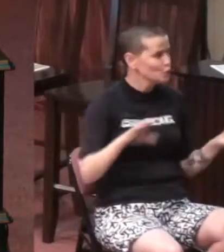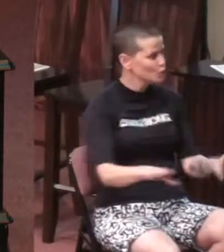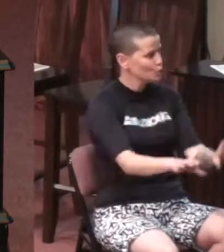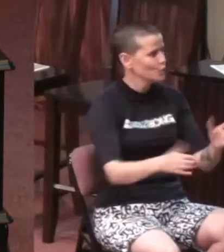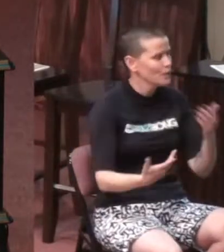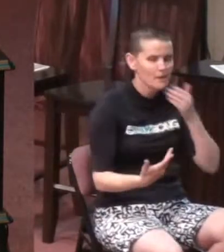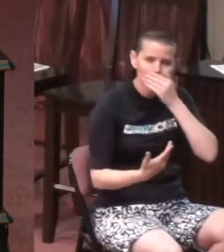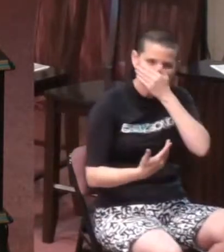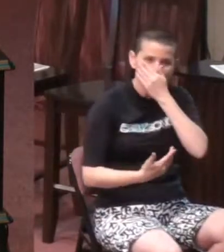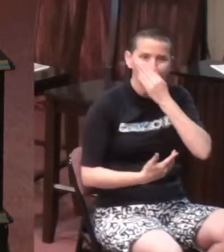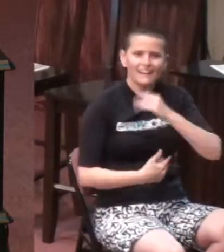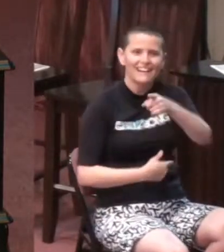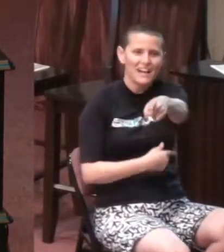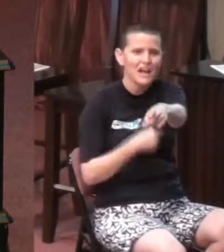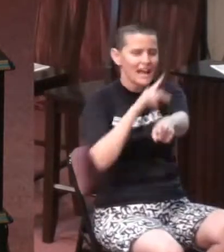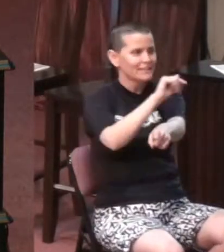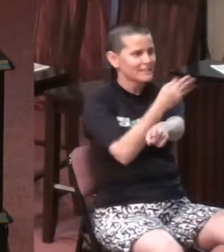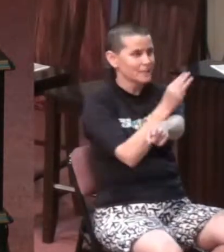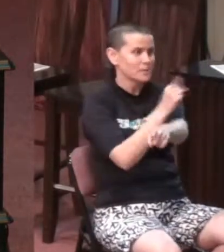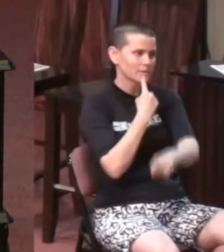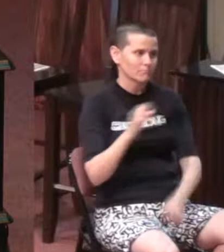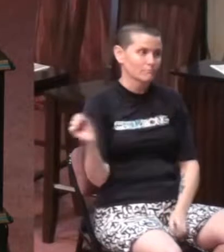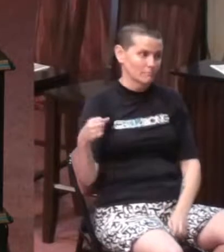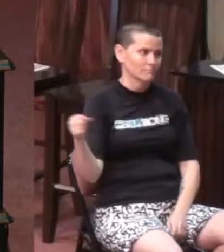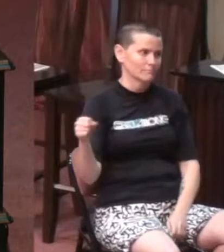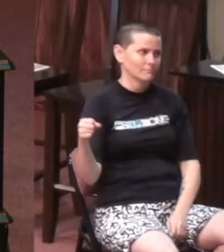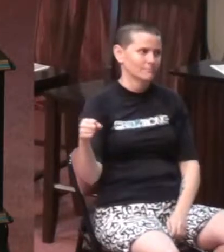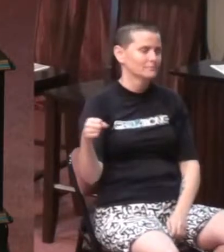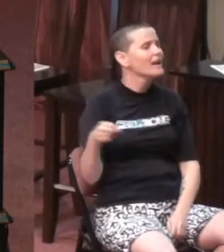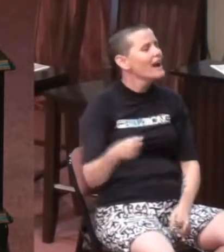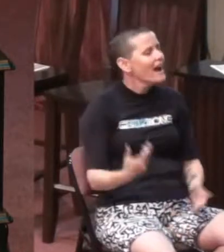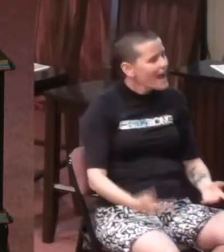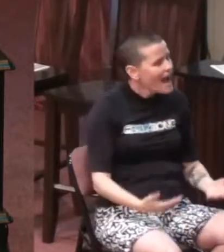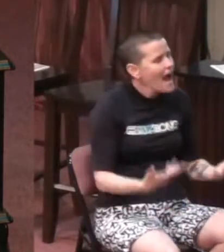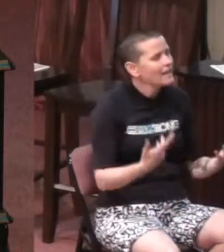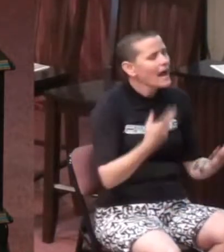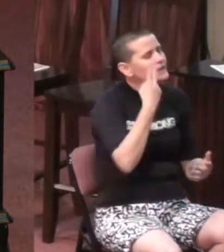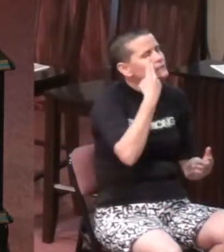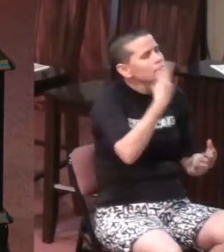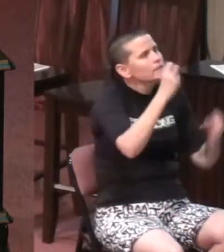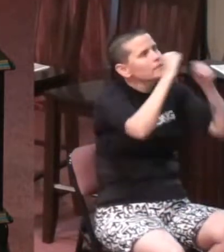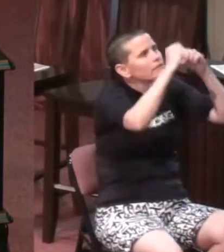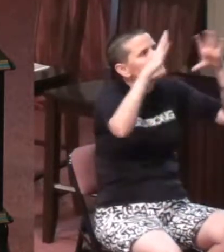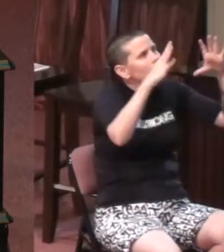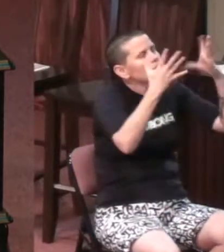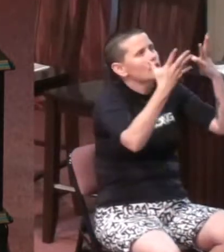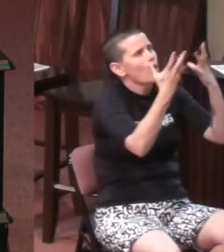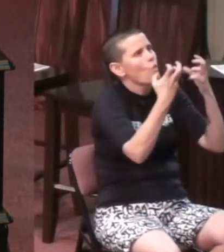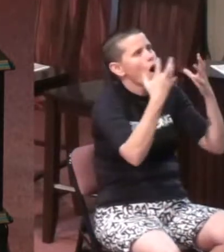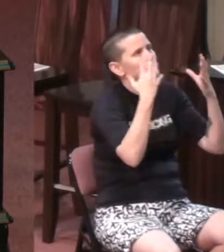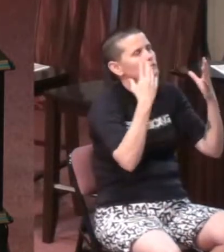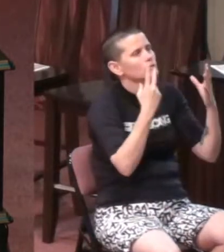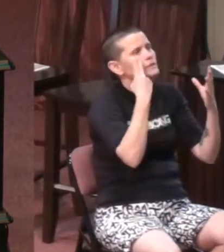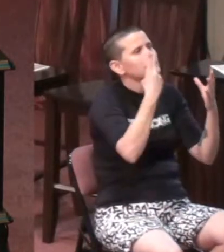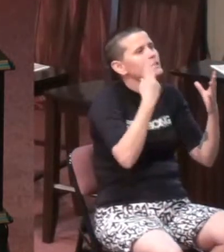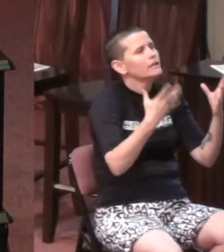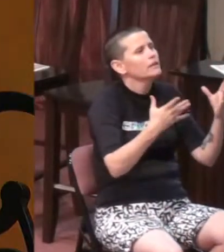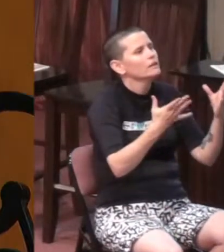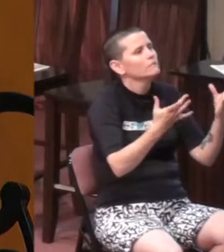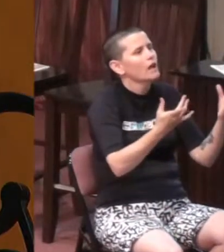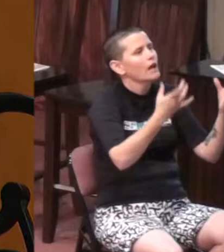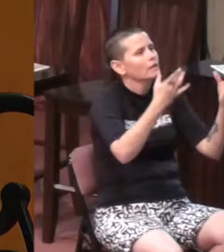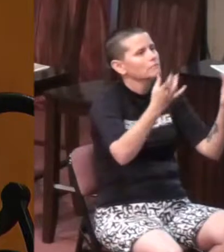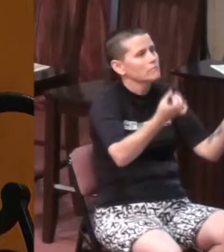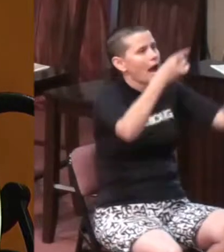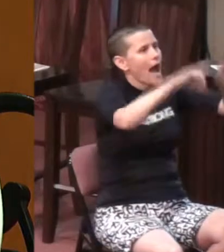Tim probably could tell you I'm tenacious. I see a vision and I want to help make that happen, and so I'm going to put my energy and effort to it.